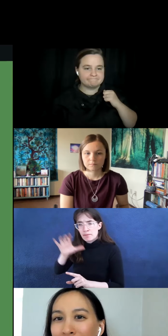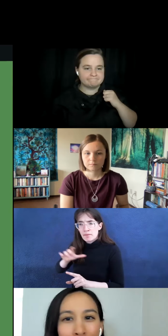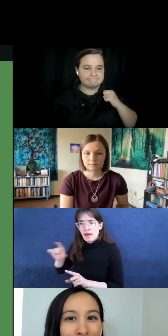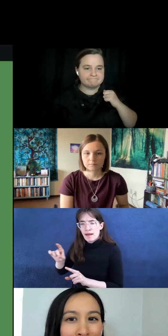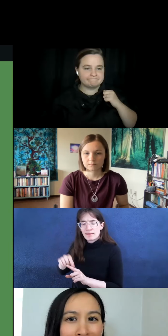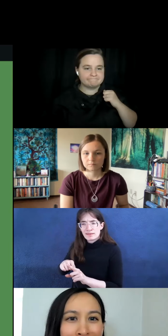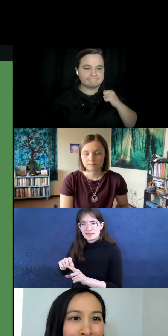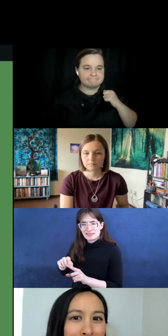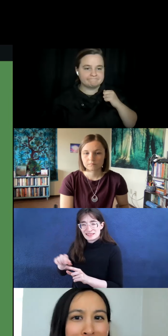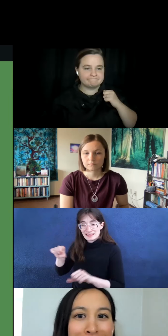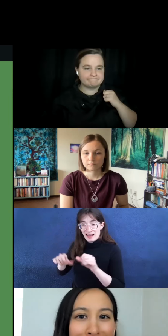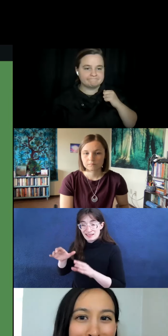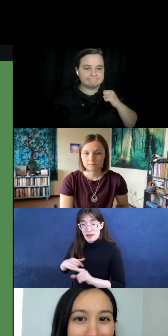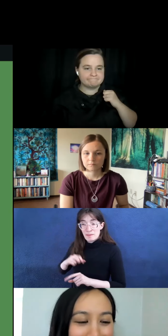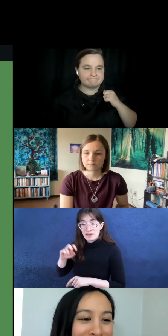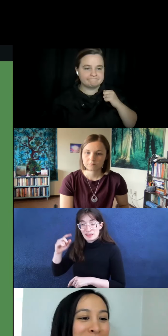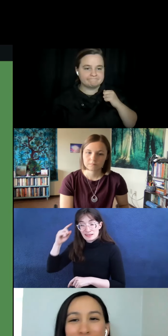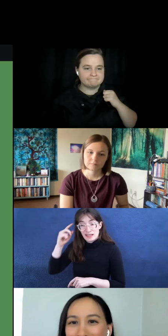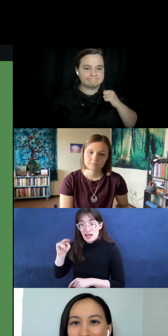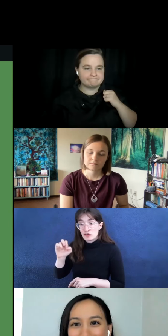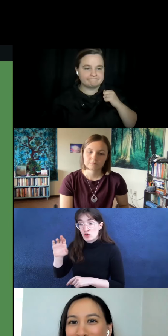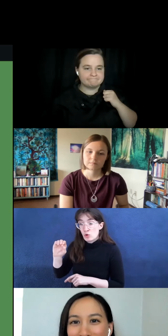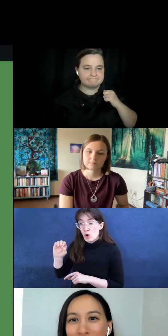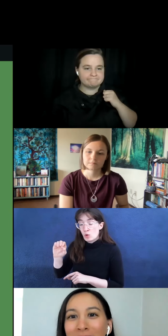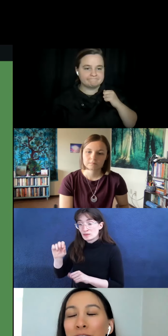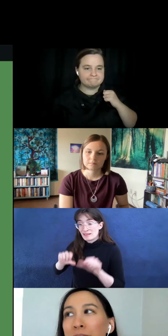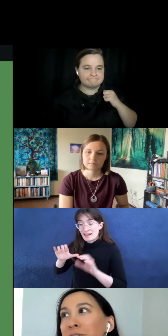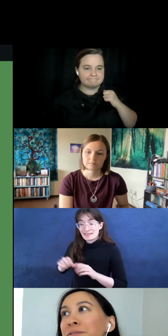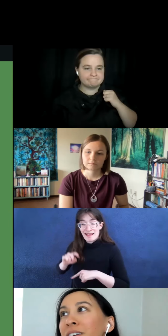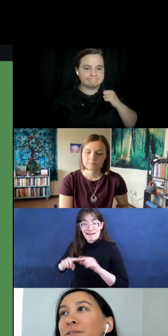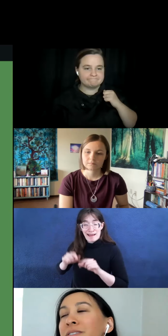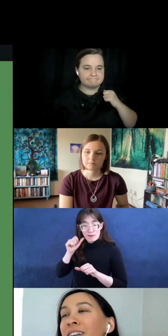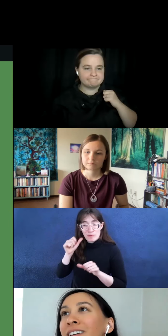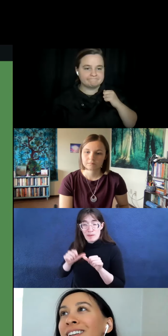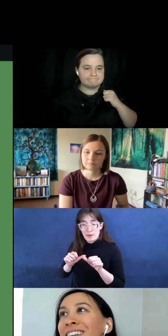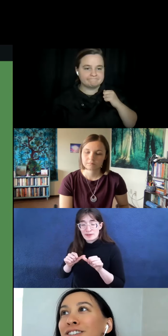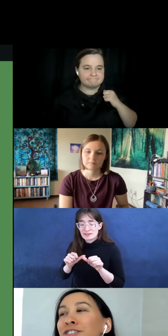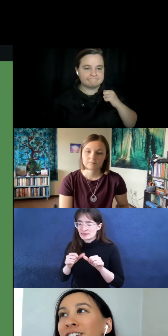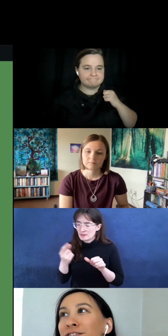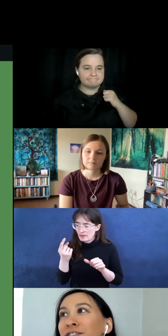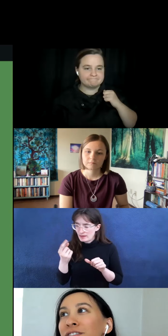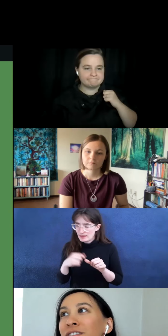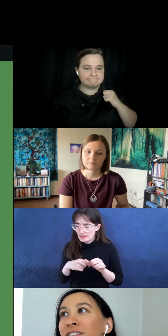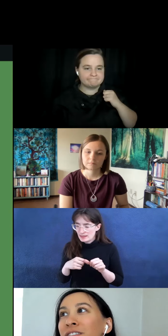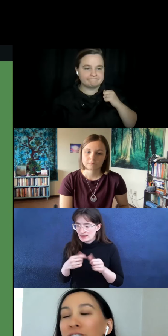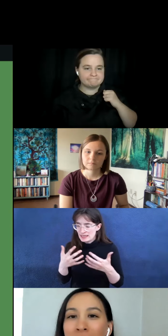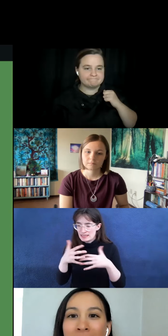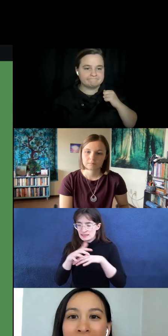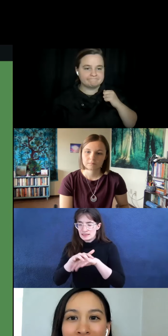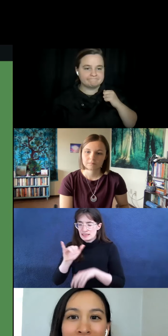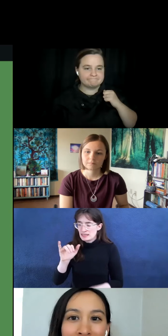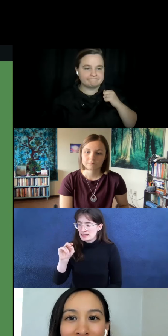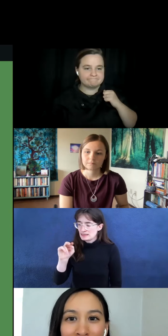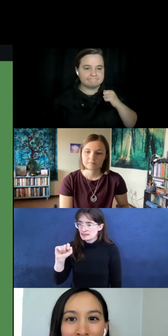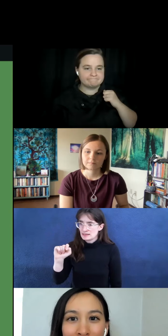It might be a neuroscientist. Not exactly sure, but there was something. I feel like it was like it's like integrative